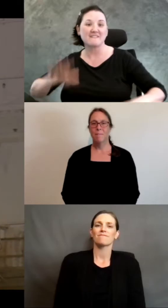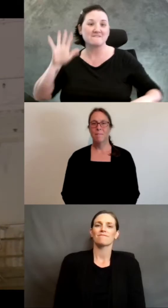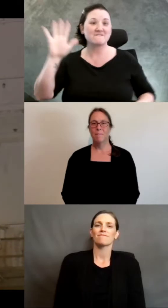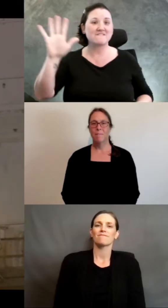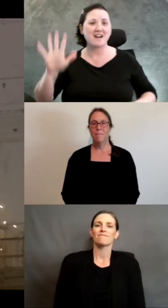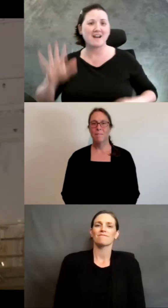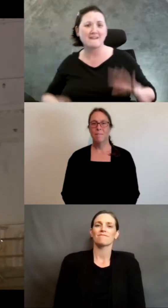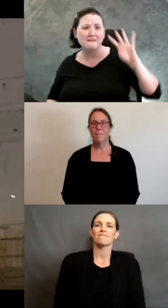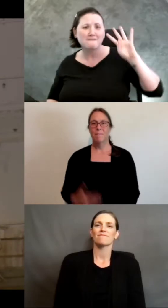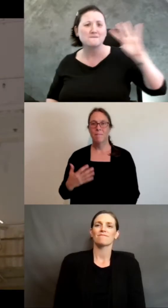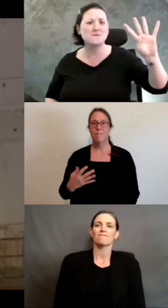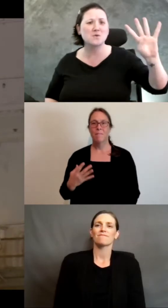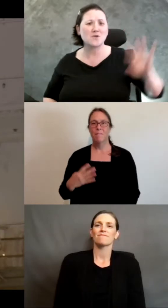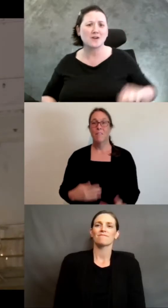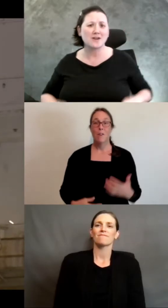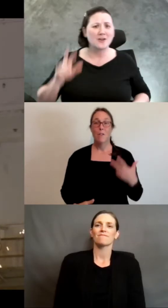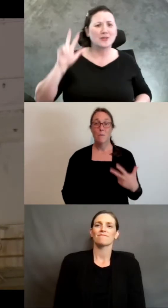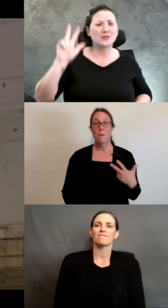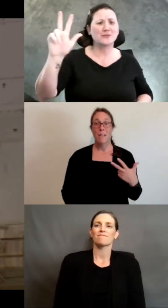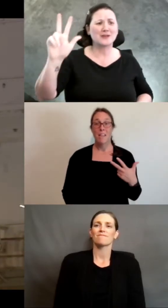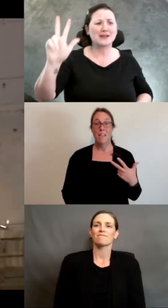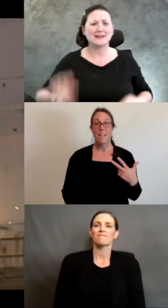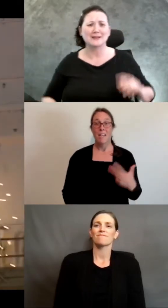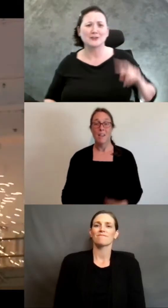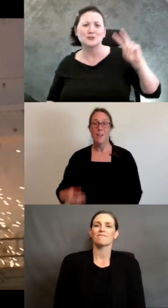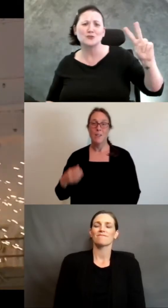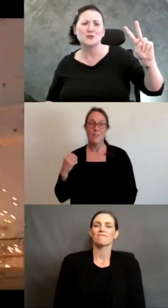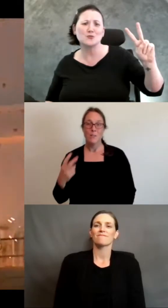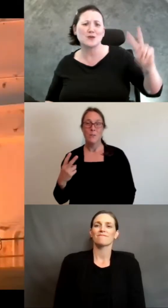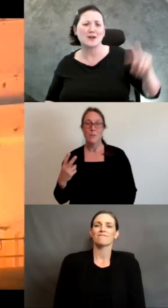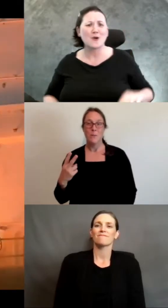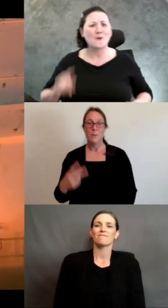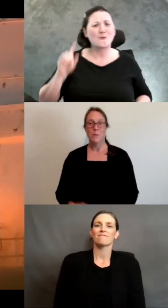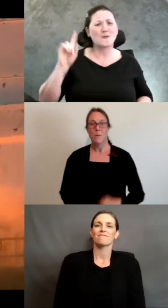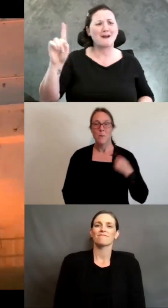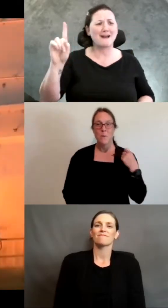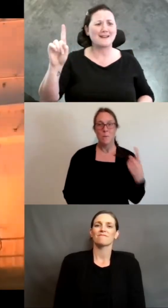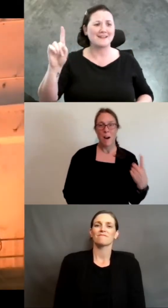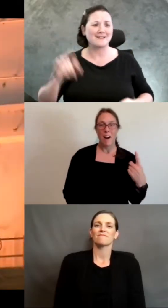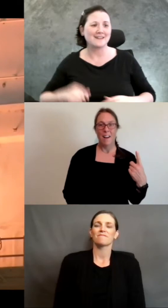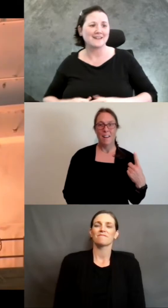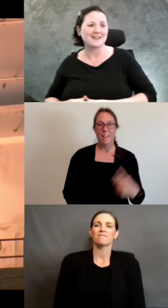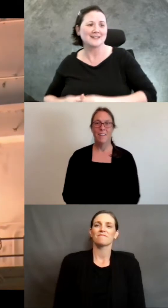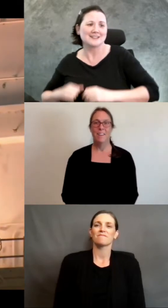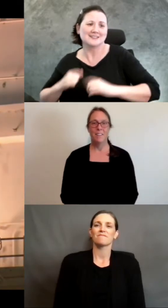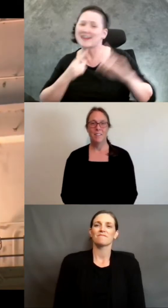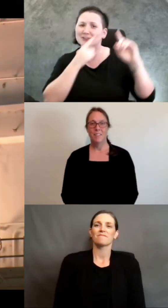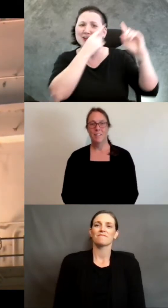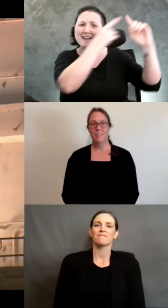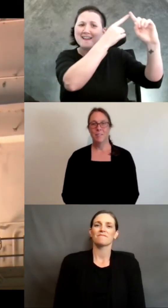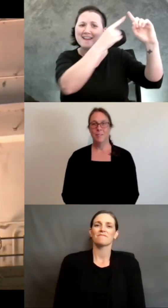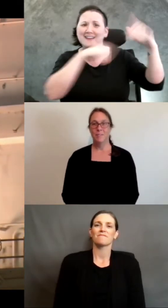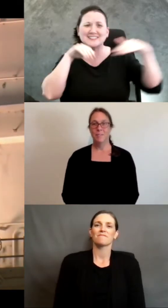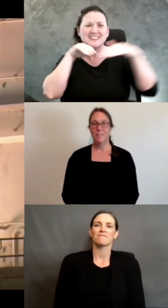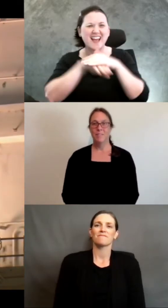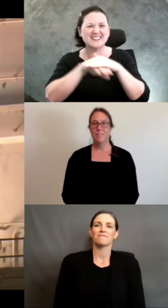5, 4, 3, 2, 1. Destination